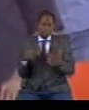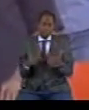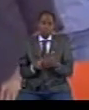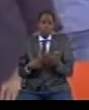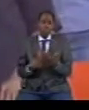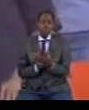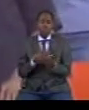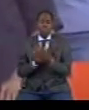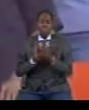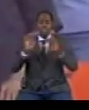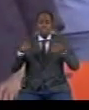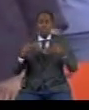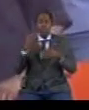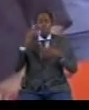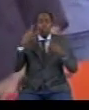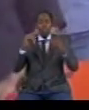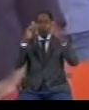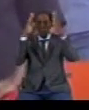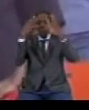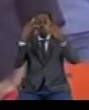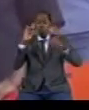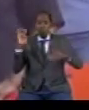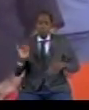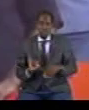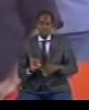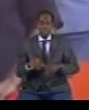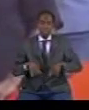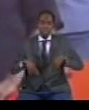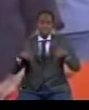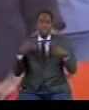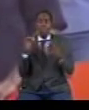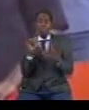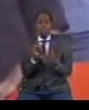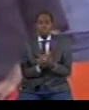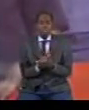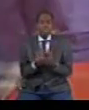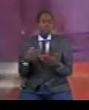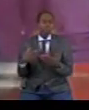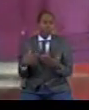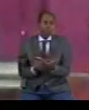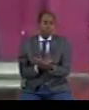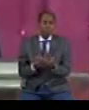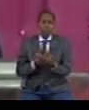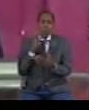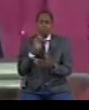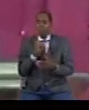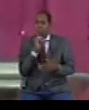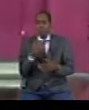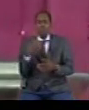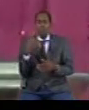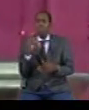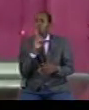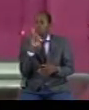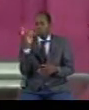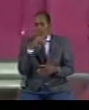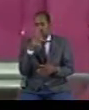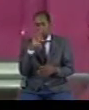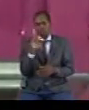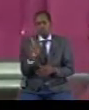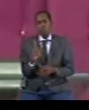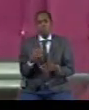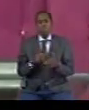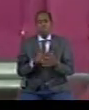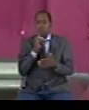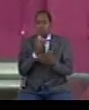eternal life, changing you, transforming you, the gospel is a pseudo-gospel. It's not a complete gospel. You are